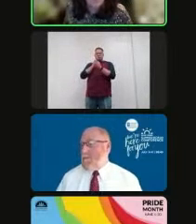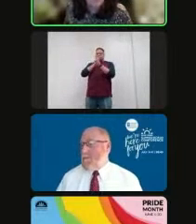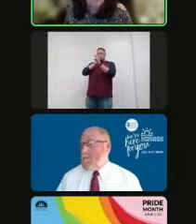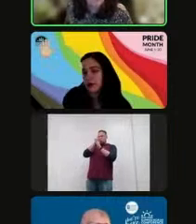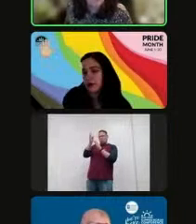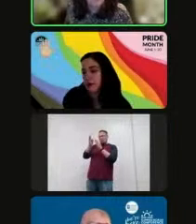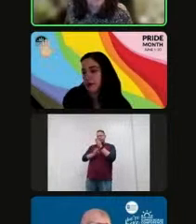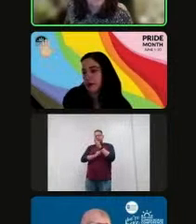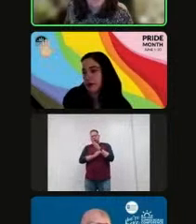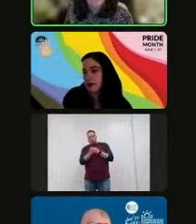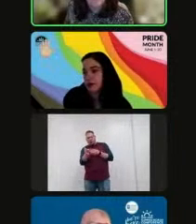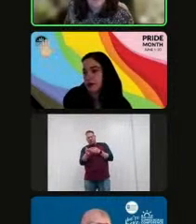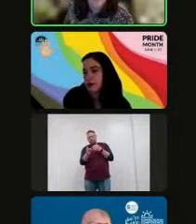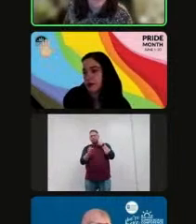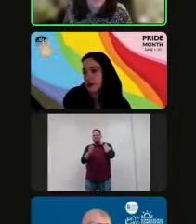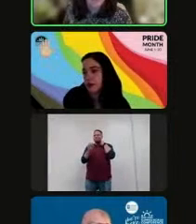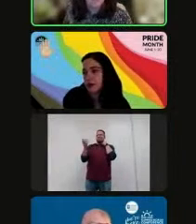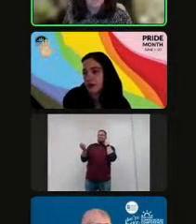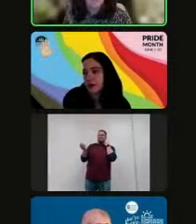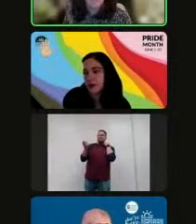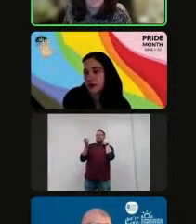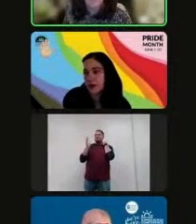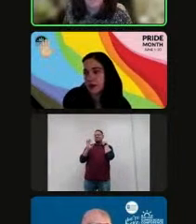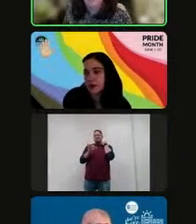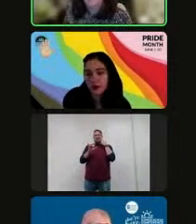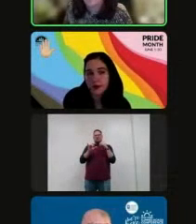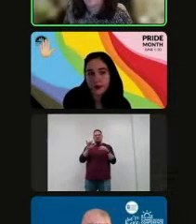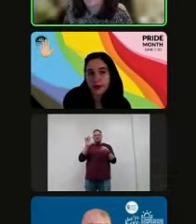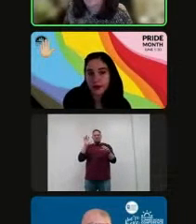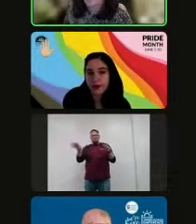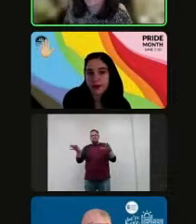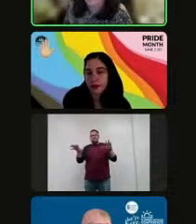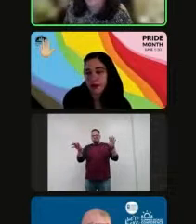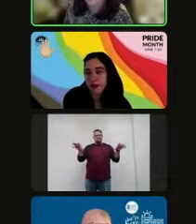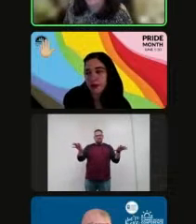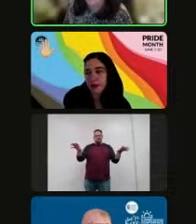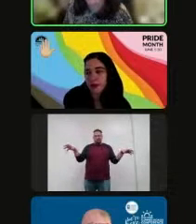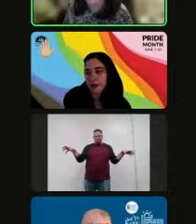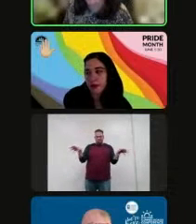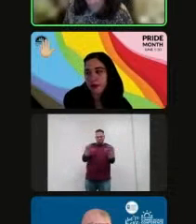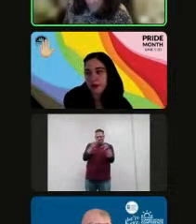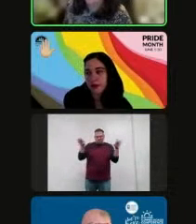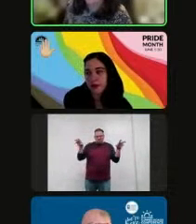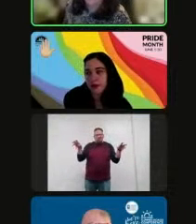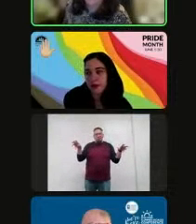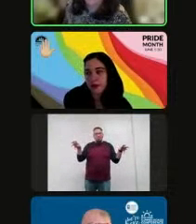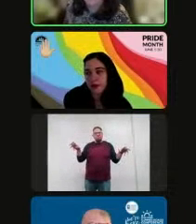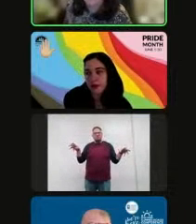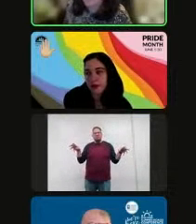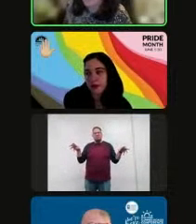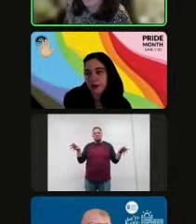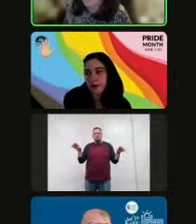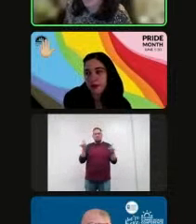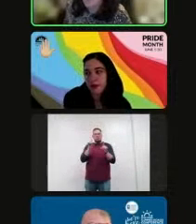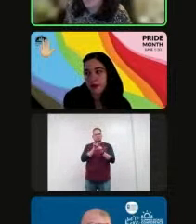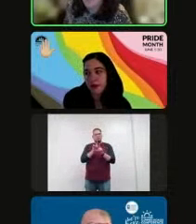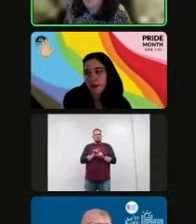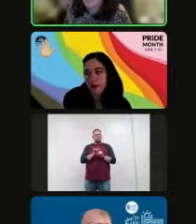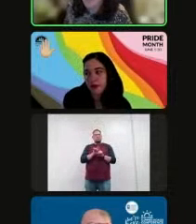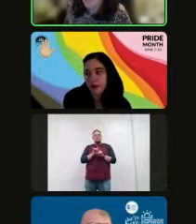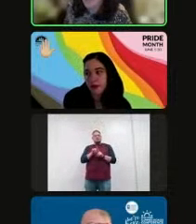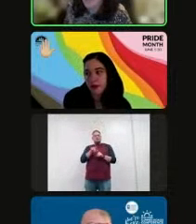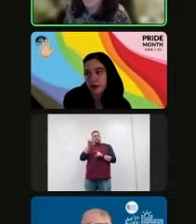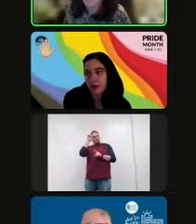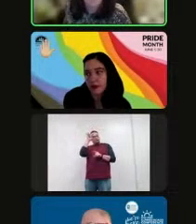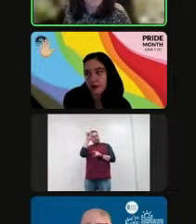majority, it's kind of pitting 2 groups against each other. And also just kind of a comment. I